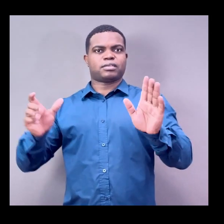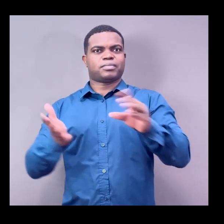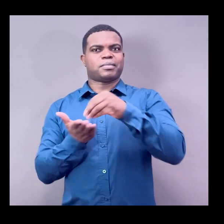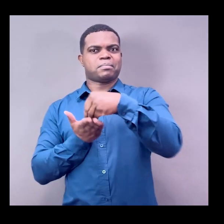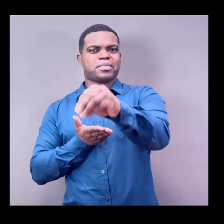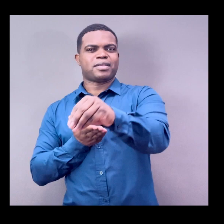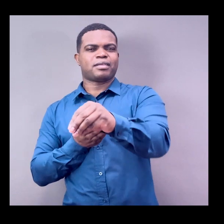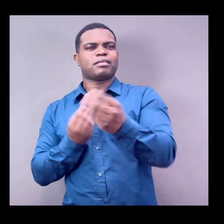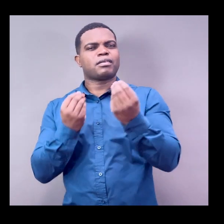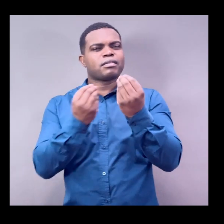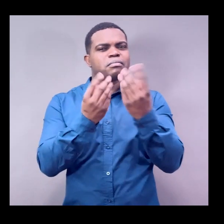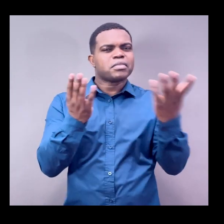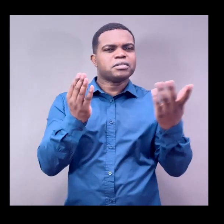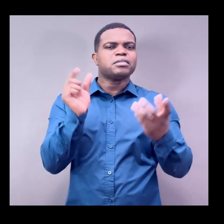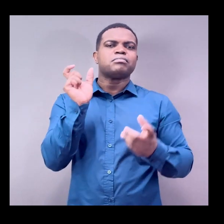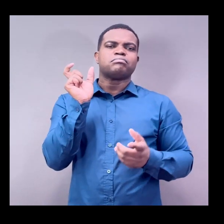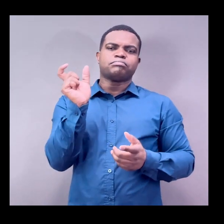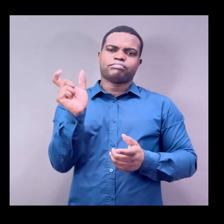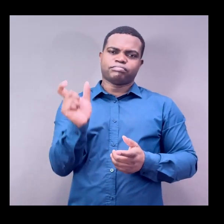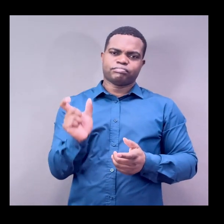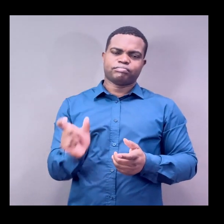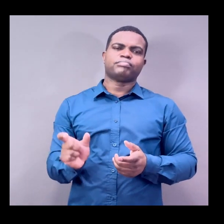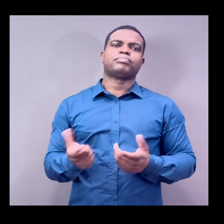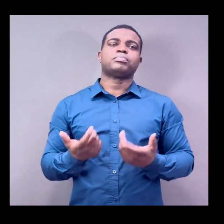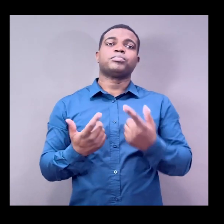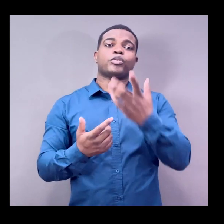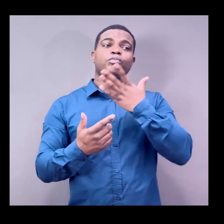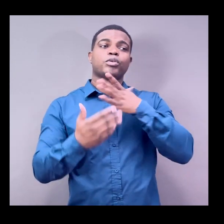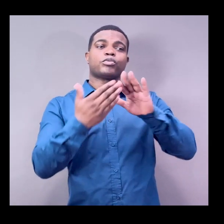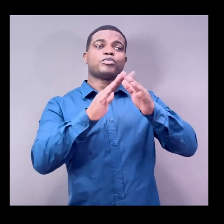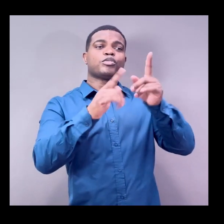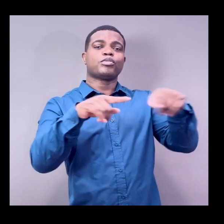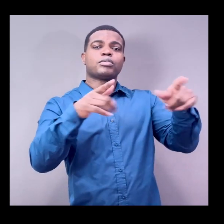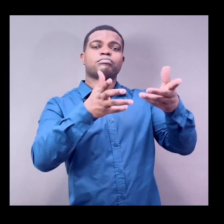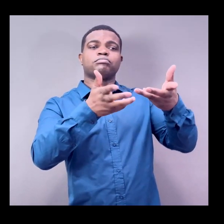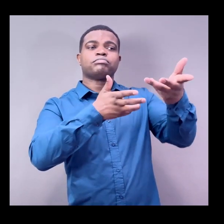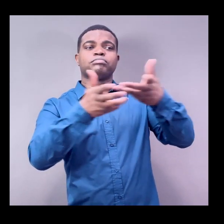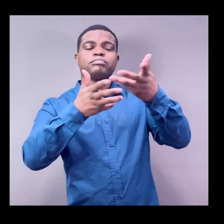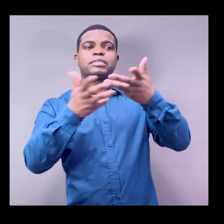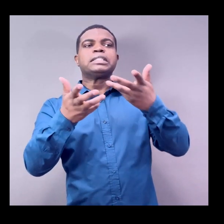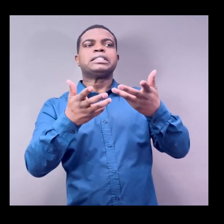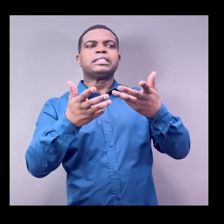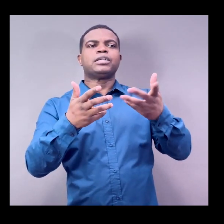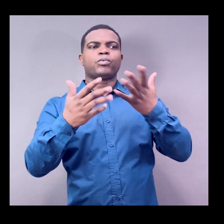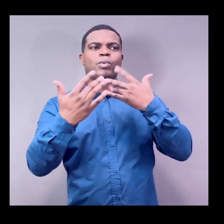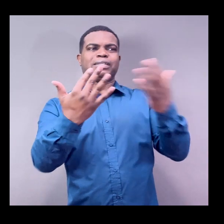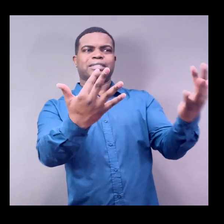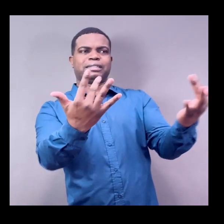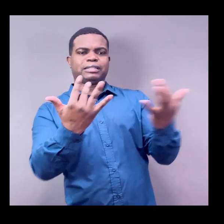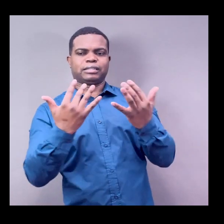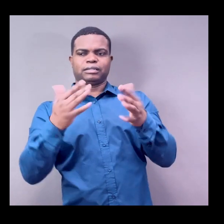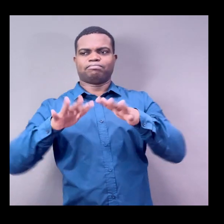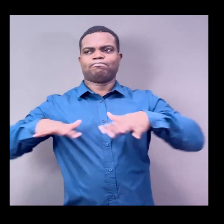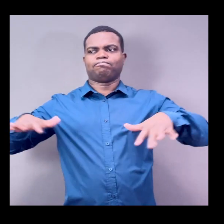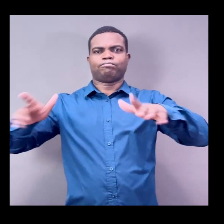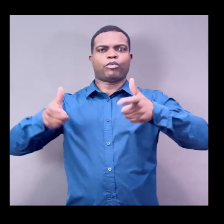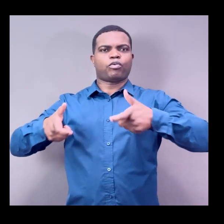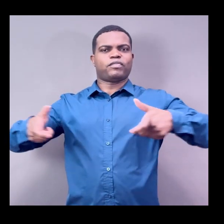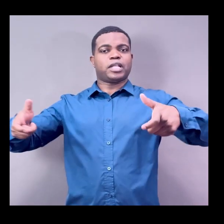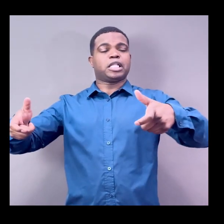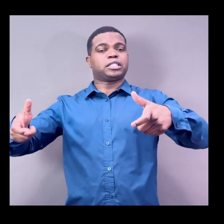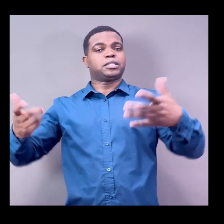want to carry out a community engagement initiative and you want to rent a conference